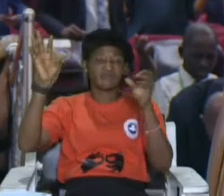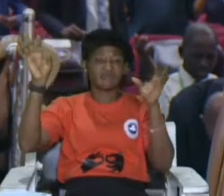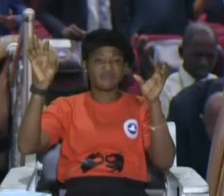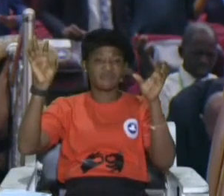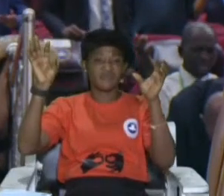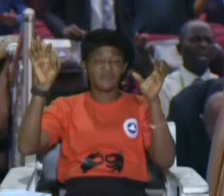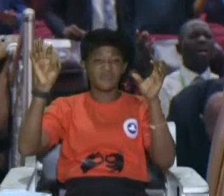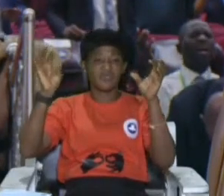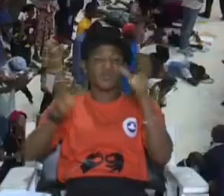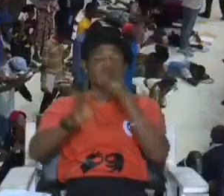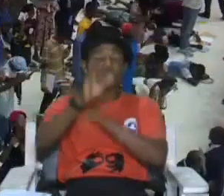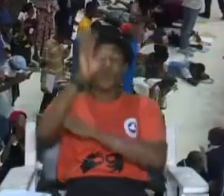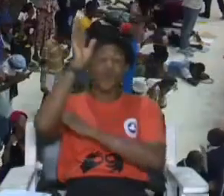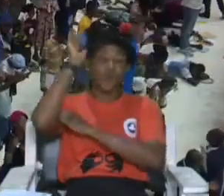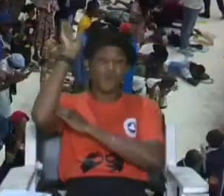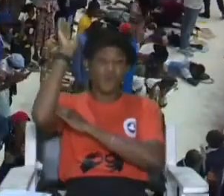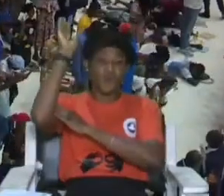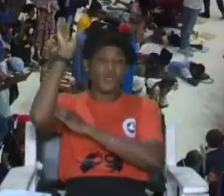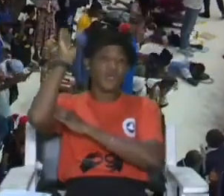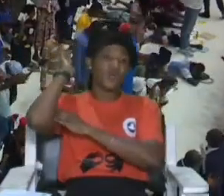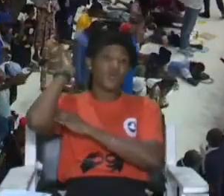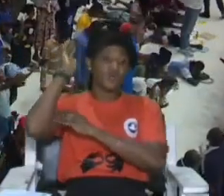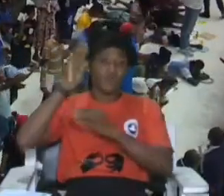God will produce something for you.